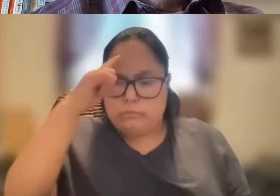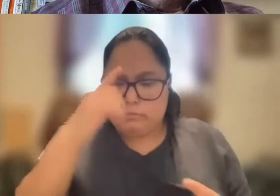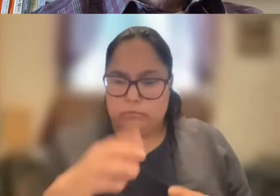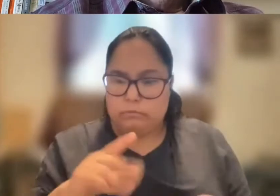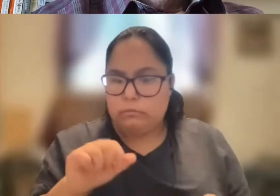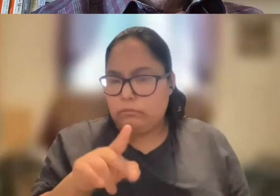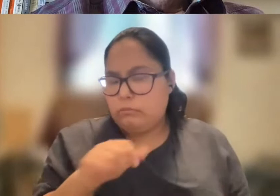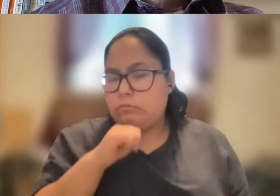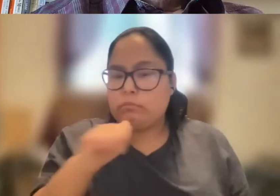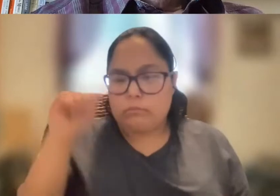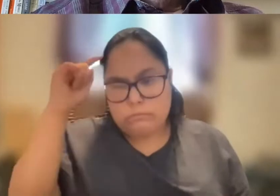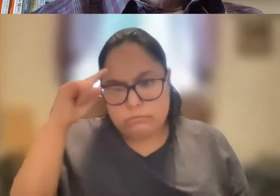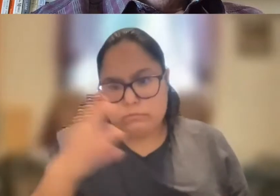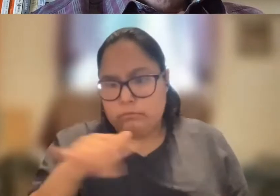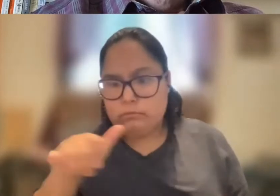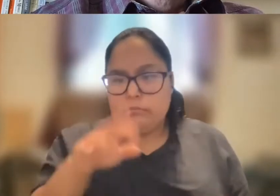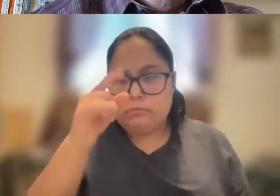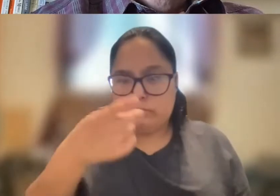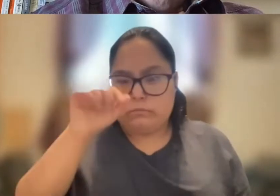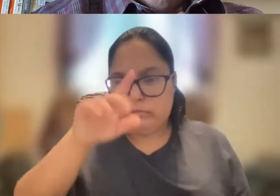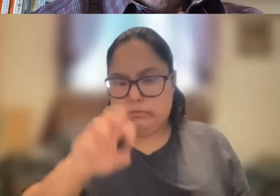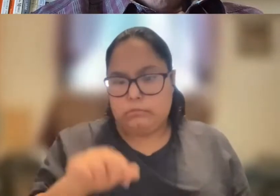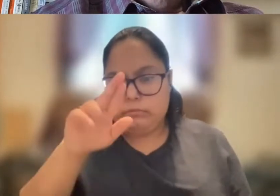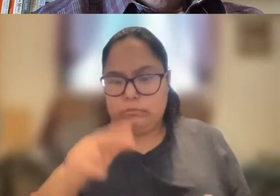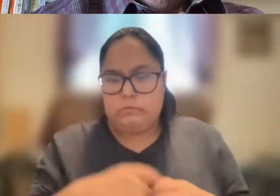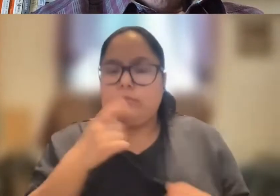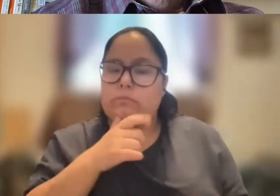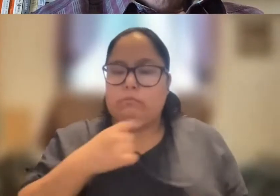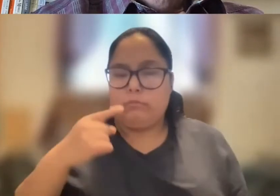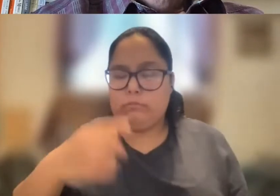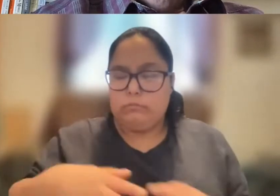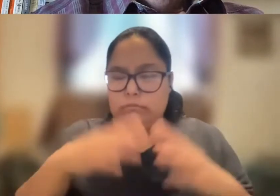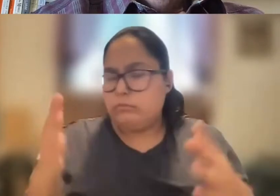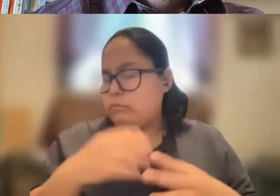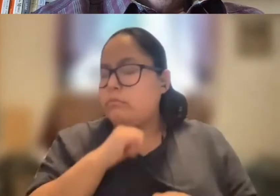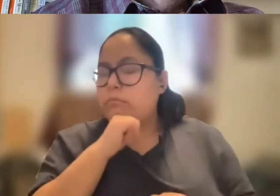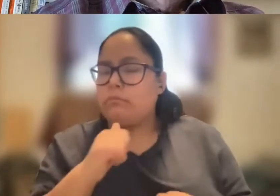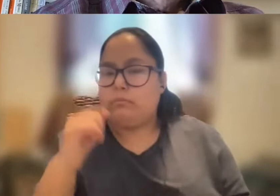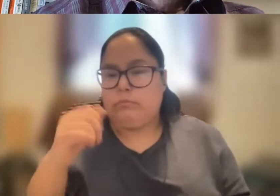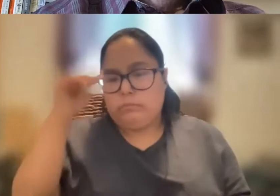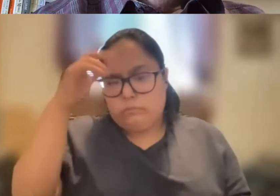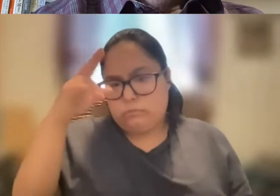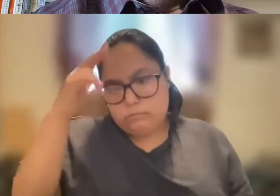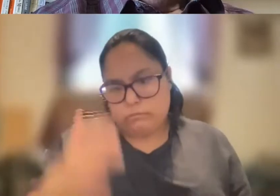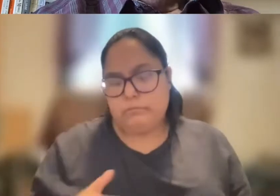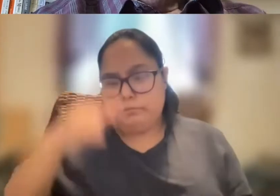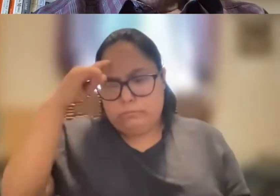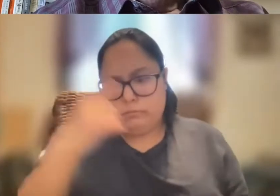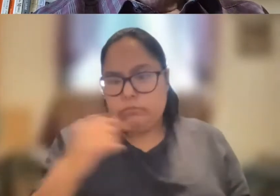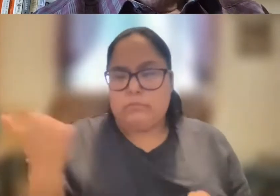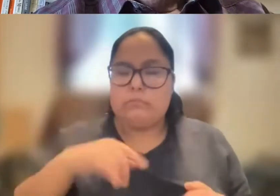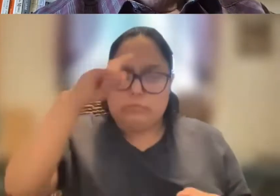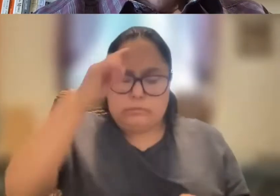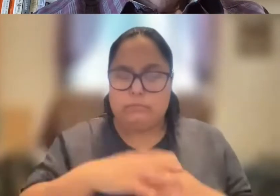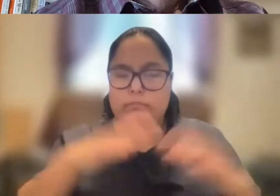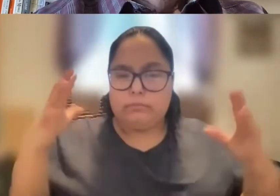not a gay soldier. They happen to be a soldier who is gay. And being able to differentiate between those two